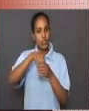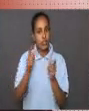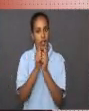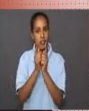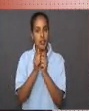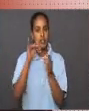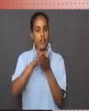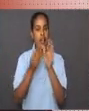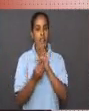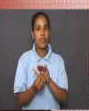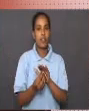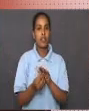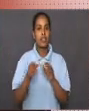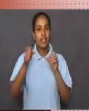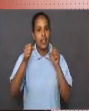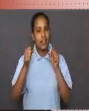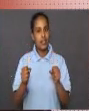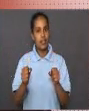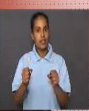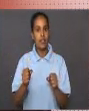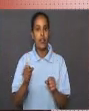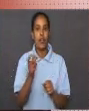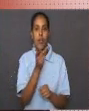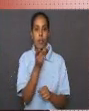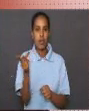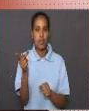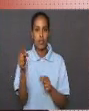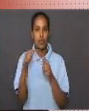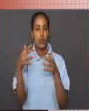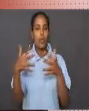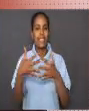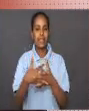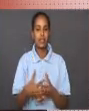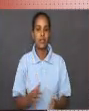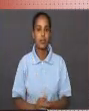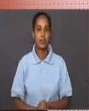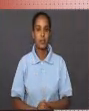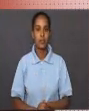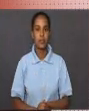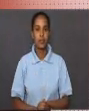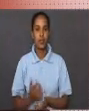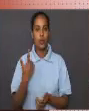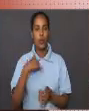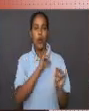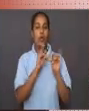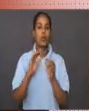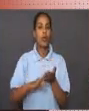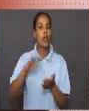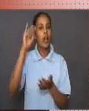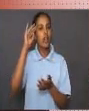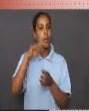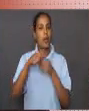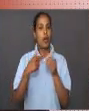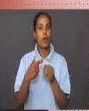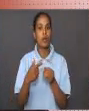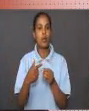that affect the tendency of particles to mix. We also learned